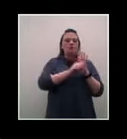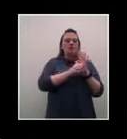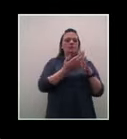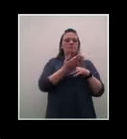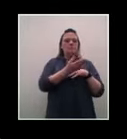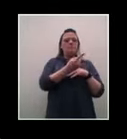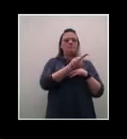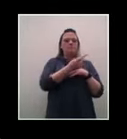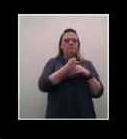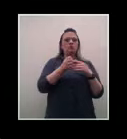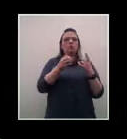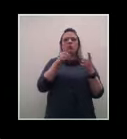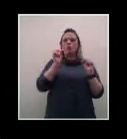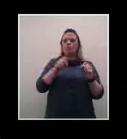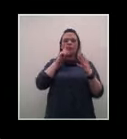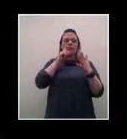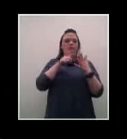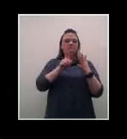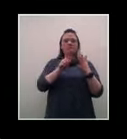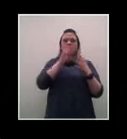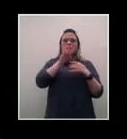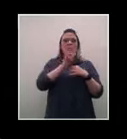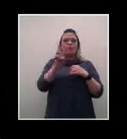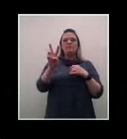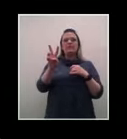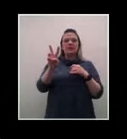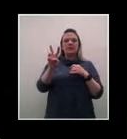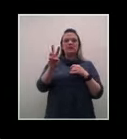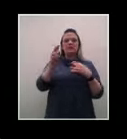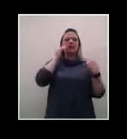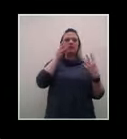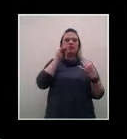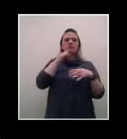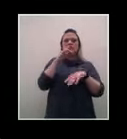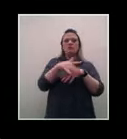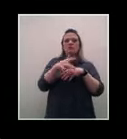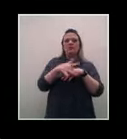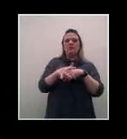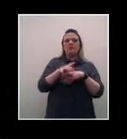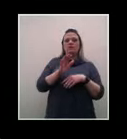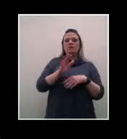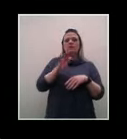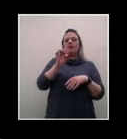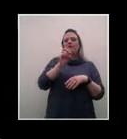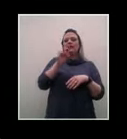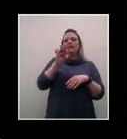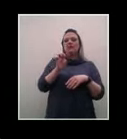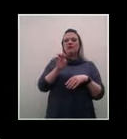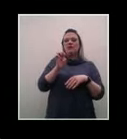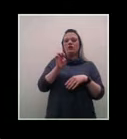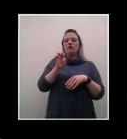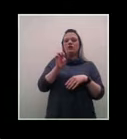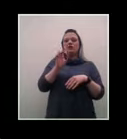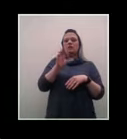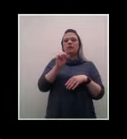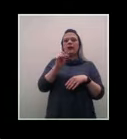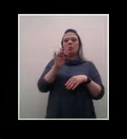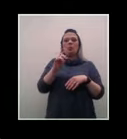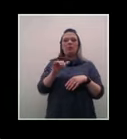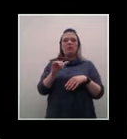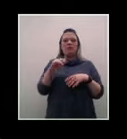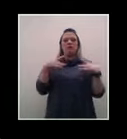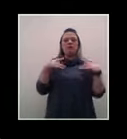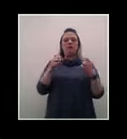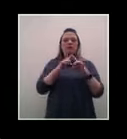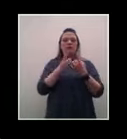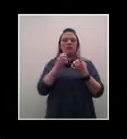York State. And so you can go to those websites. Though that information is available on our Erie County Health Department website, or you could Google the